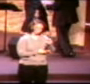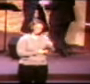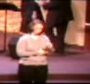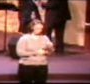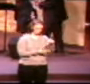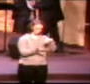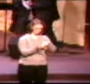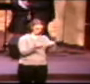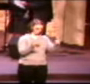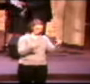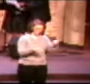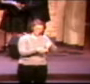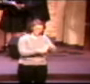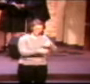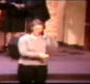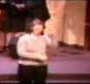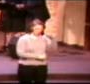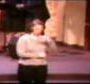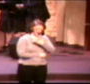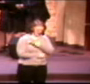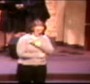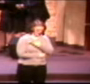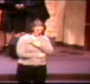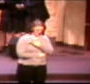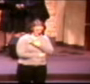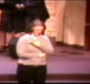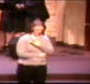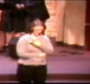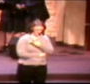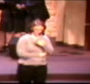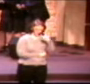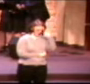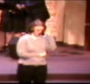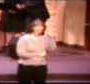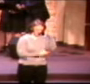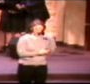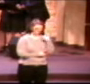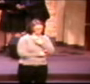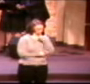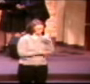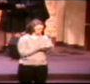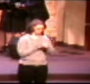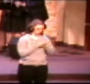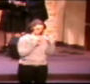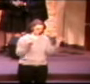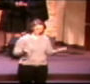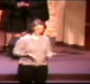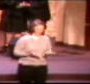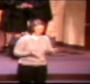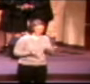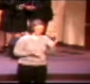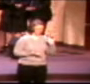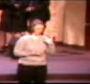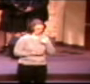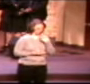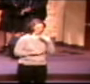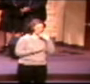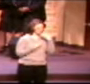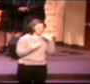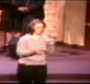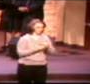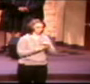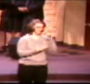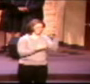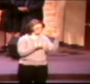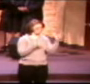are standing in grace. Because God, we don't deserve to be here. And I am so grateful that you have